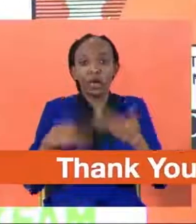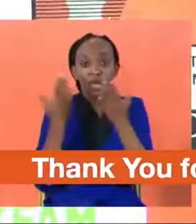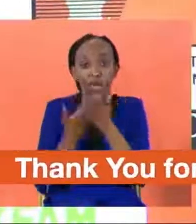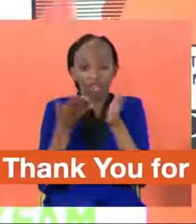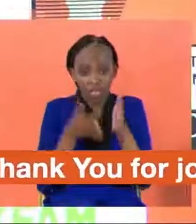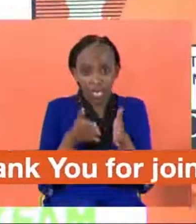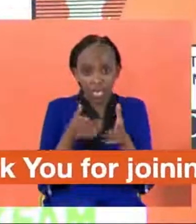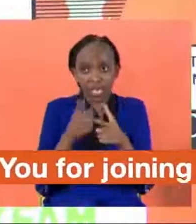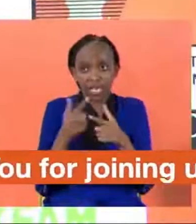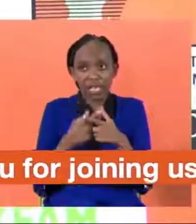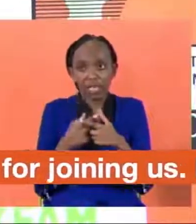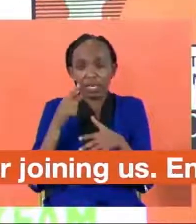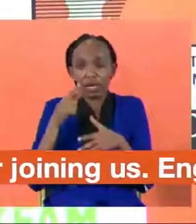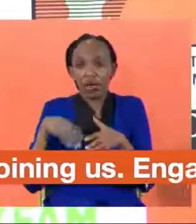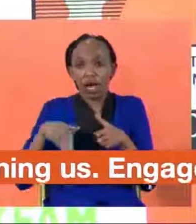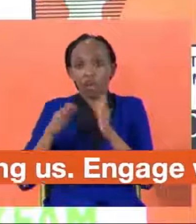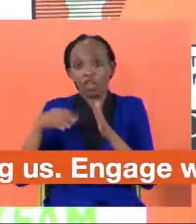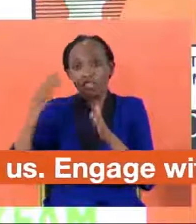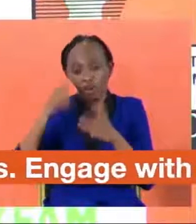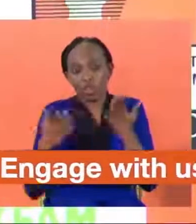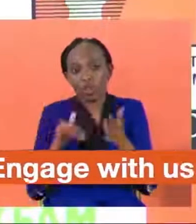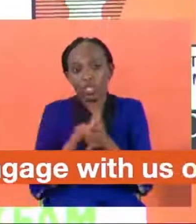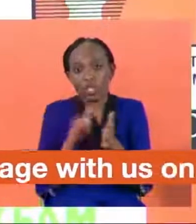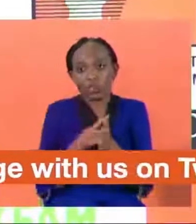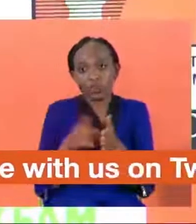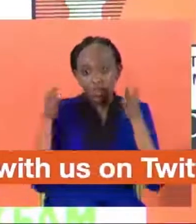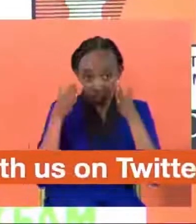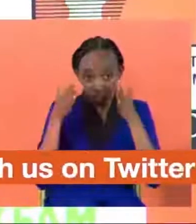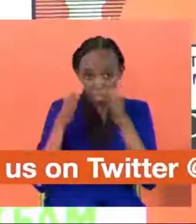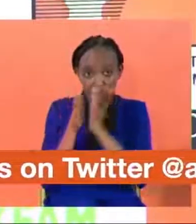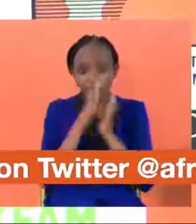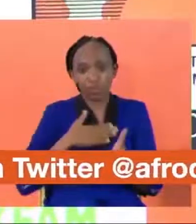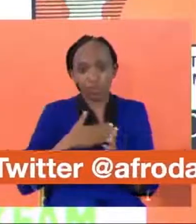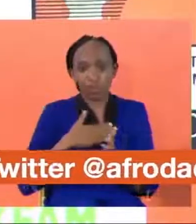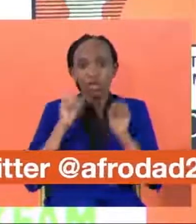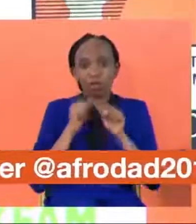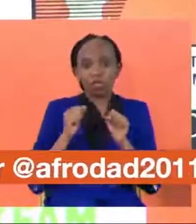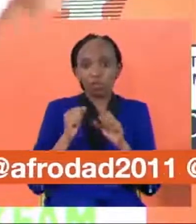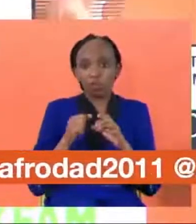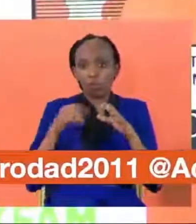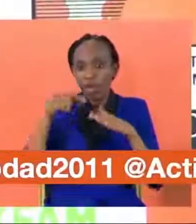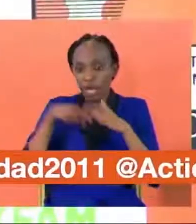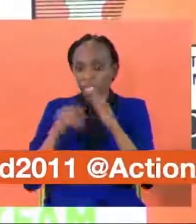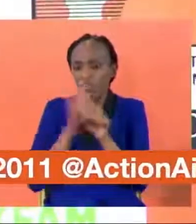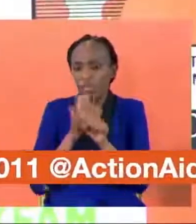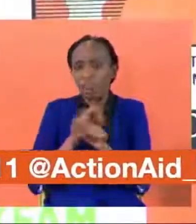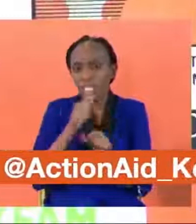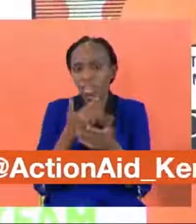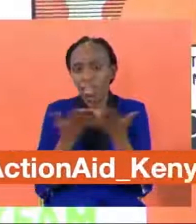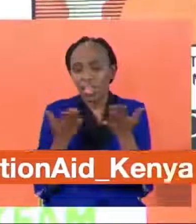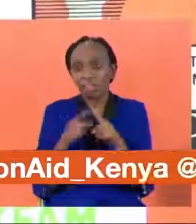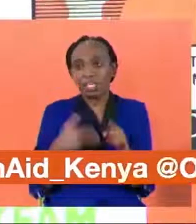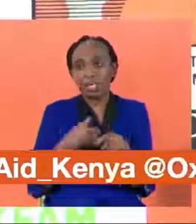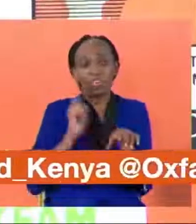here, and what is the way forward? That was the focus of my story. I could go into so many other things, but you really don't